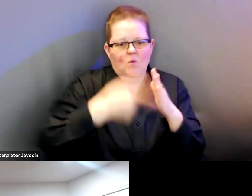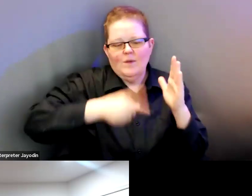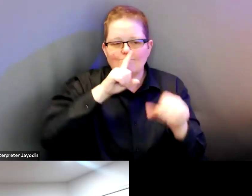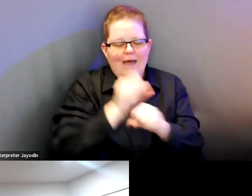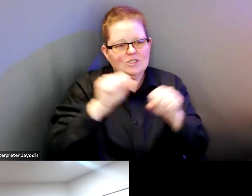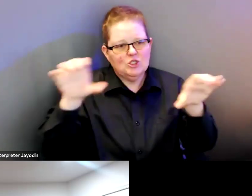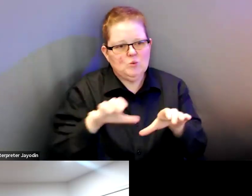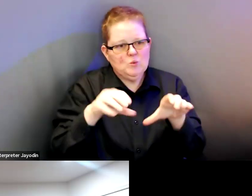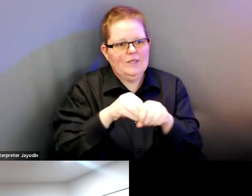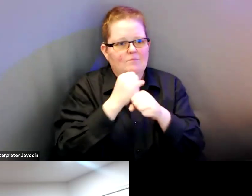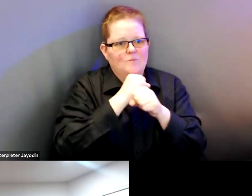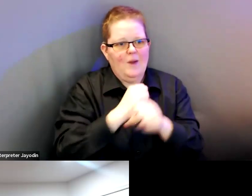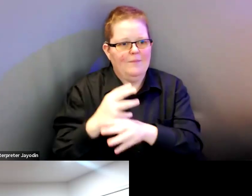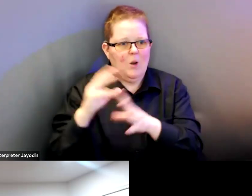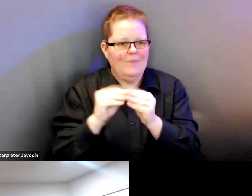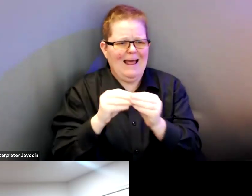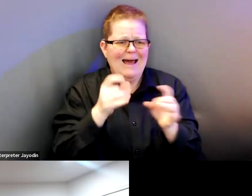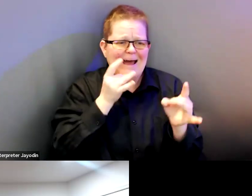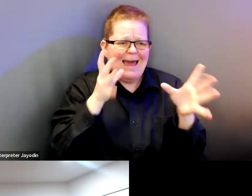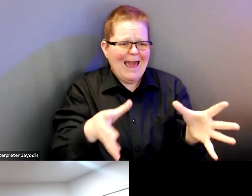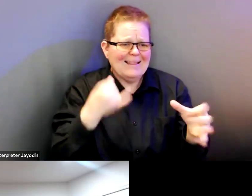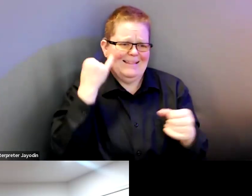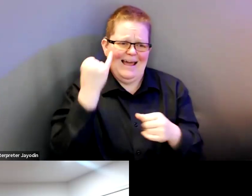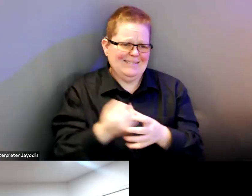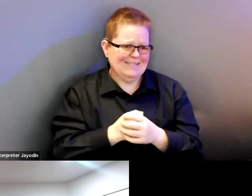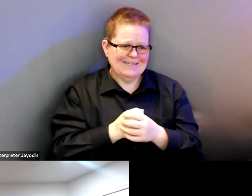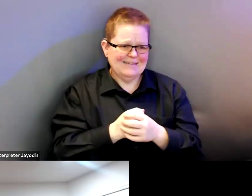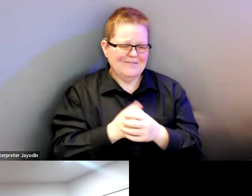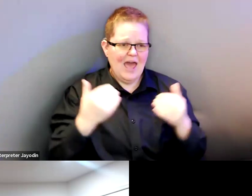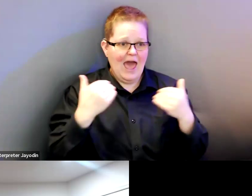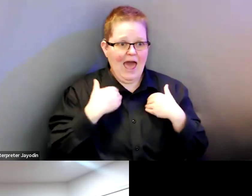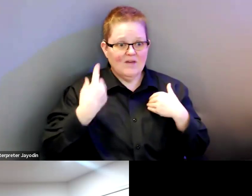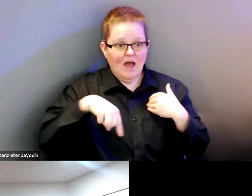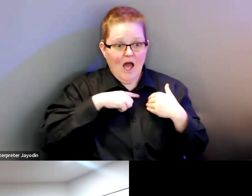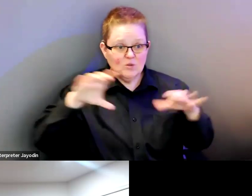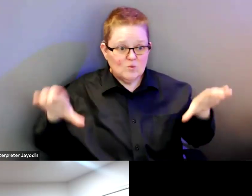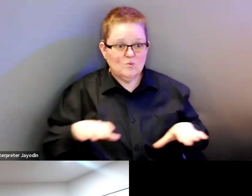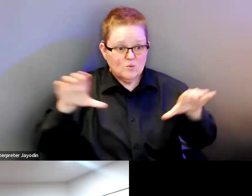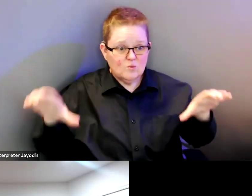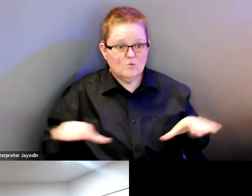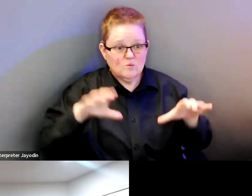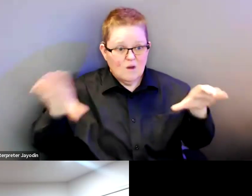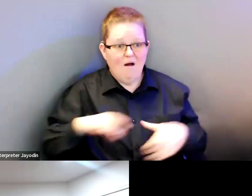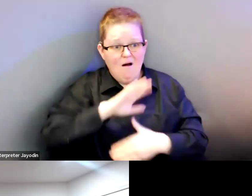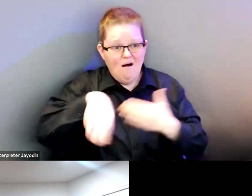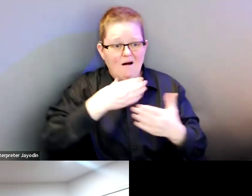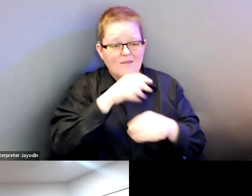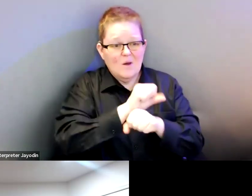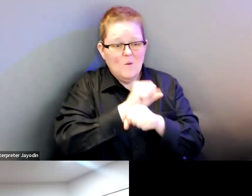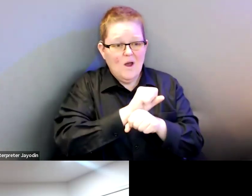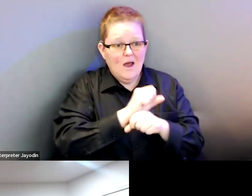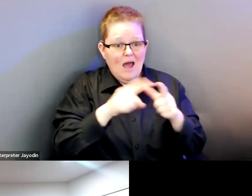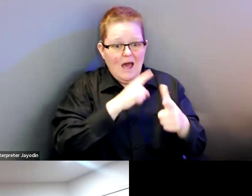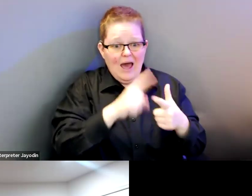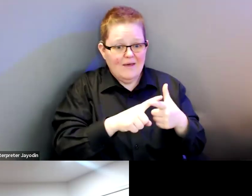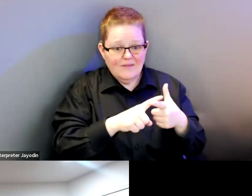I hate the idea of having us do all the work that we're going to do, and then because of a misalignment, because of